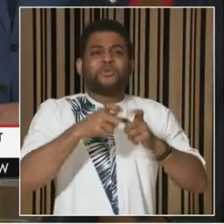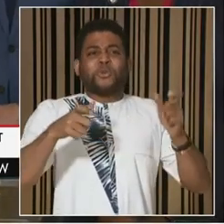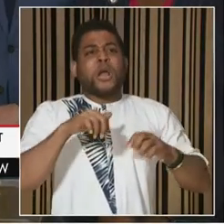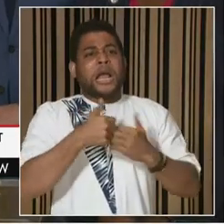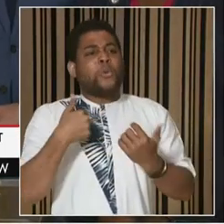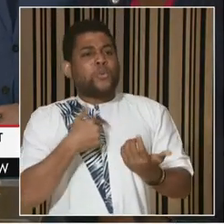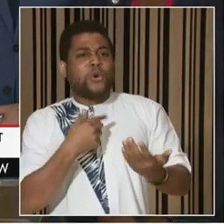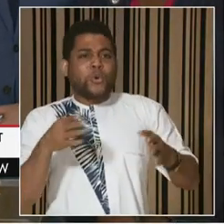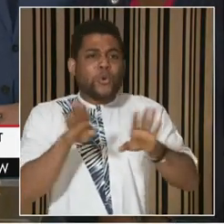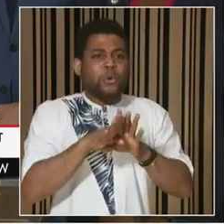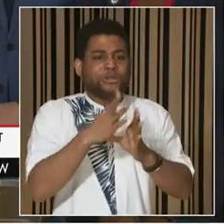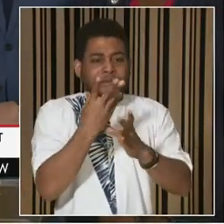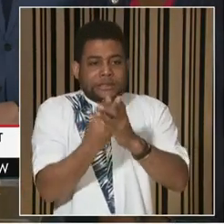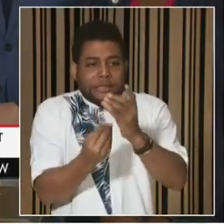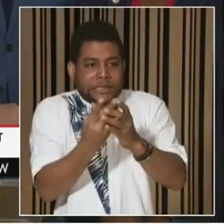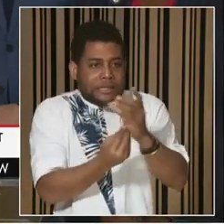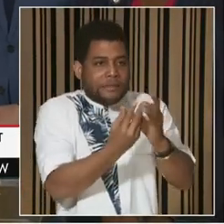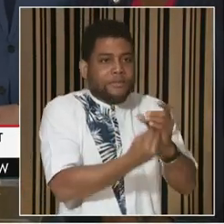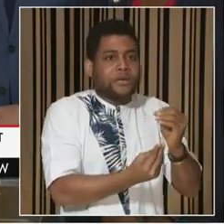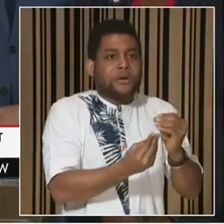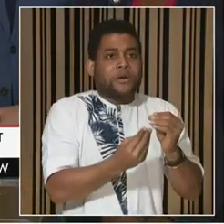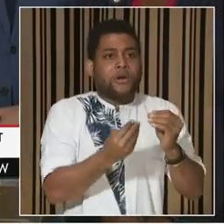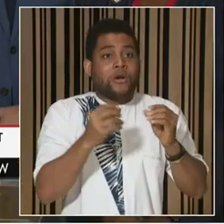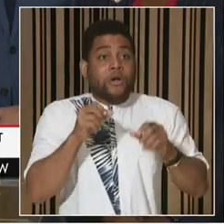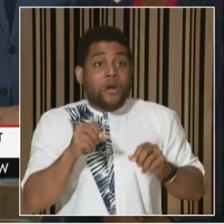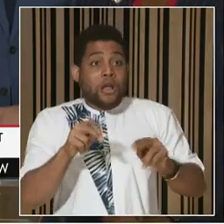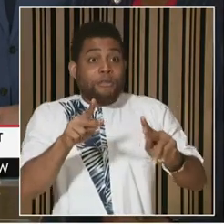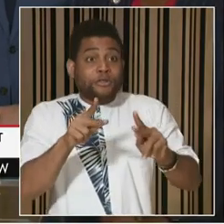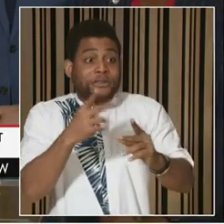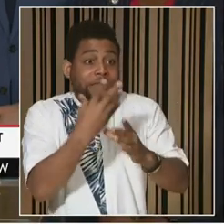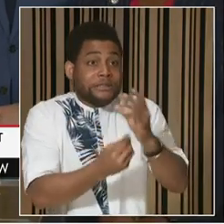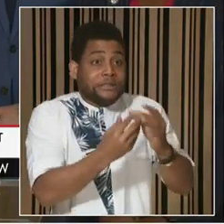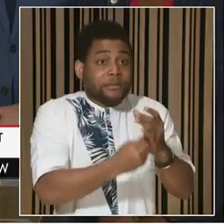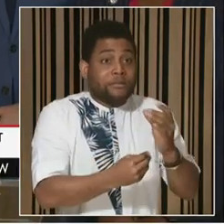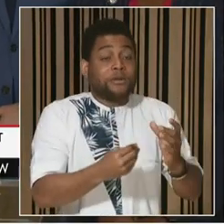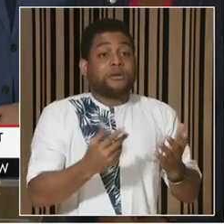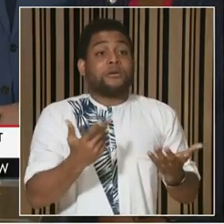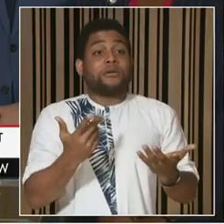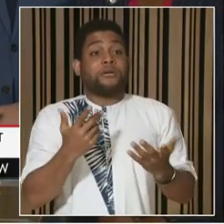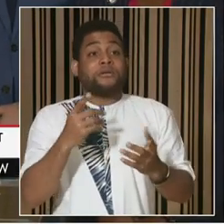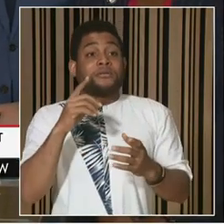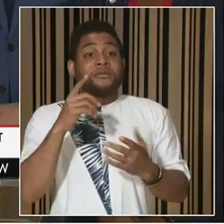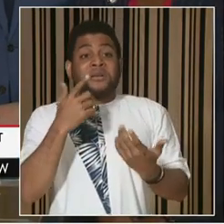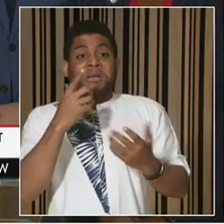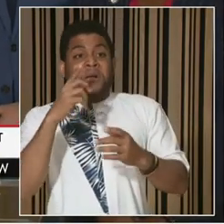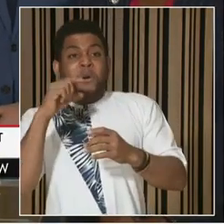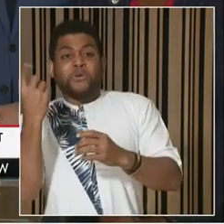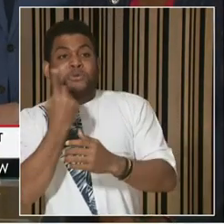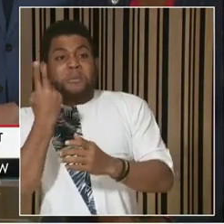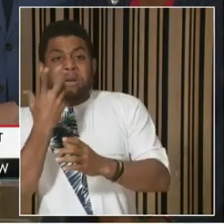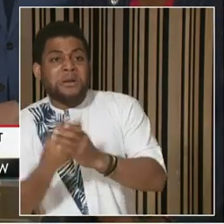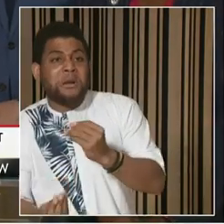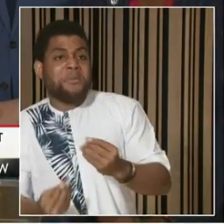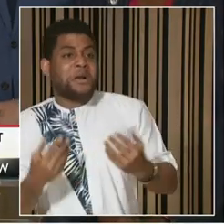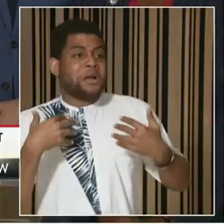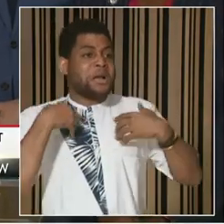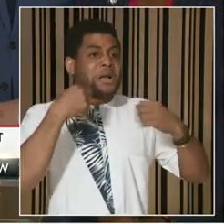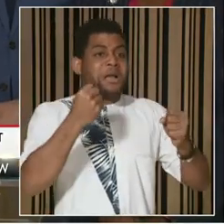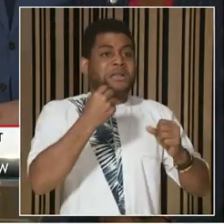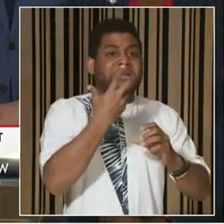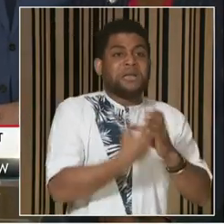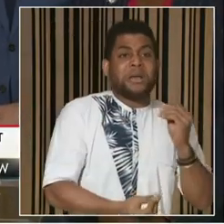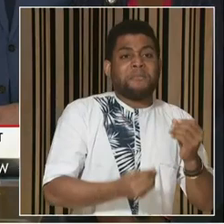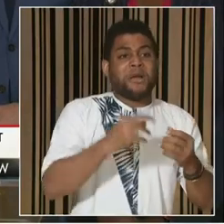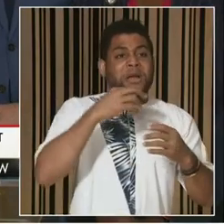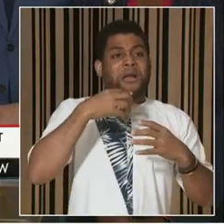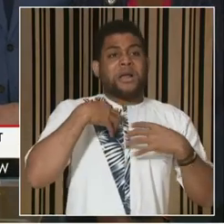gaps, opportunity gaps, education gaps, health outcome gaps, when we know that people can